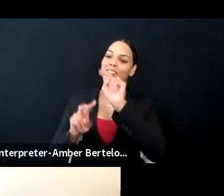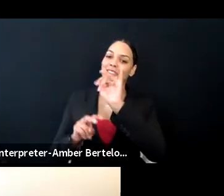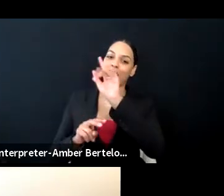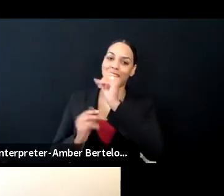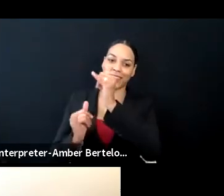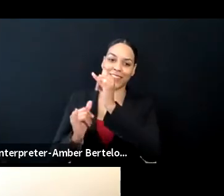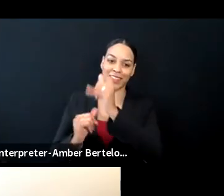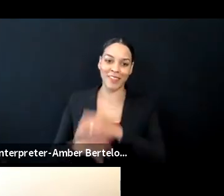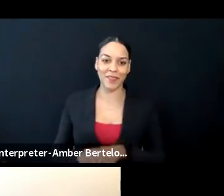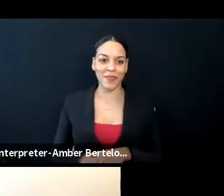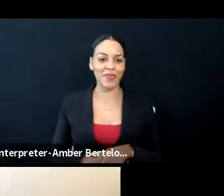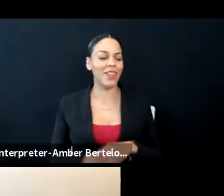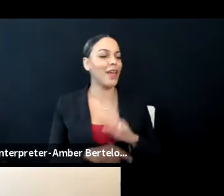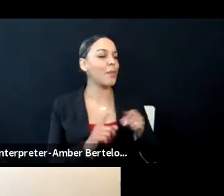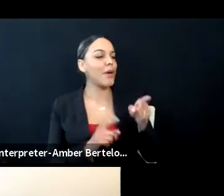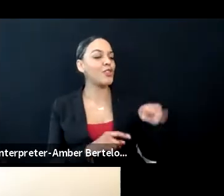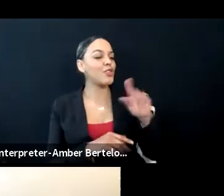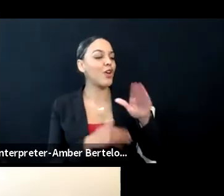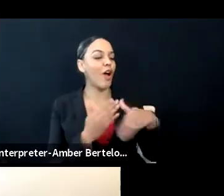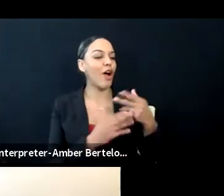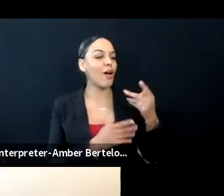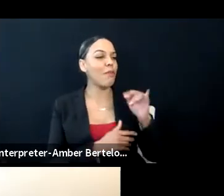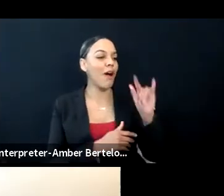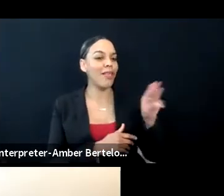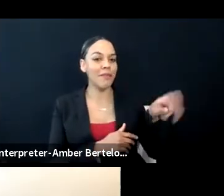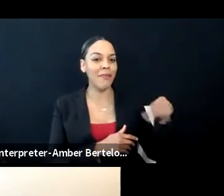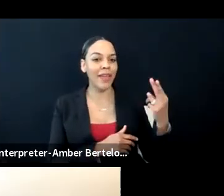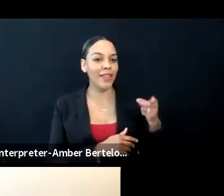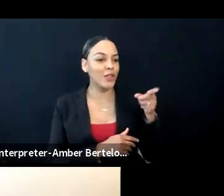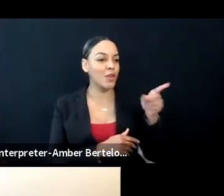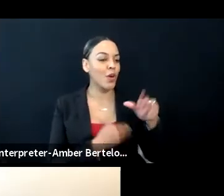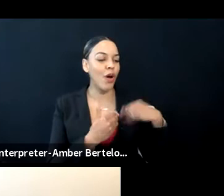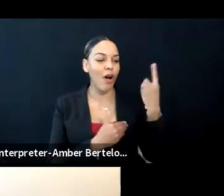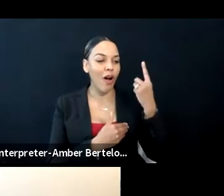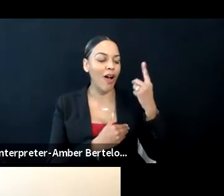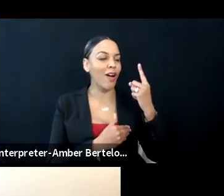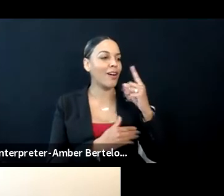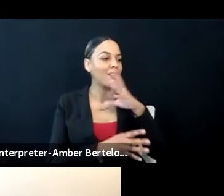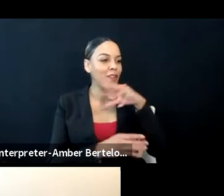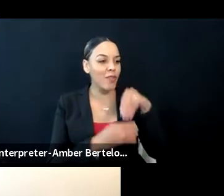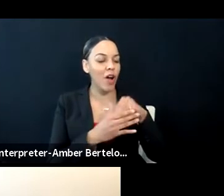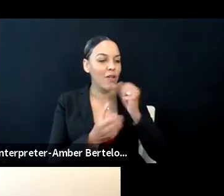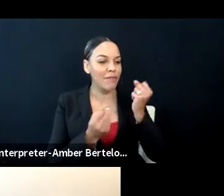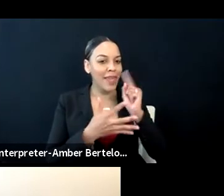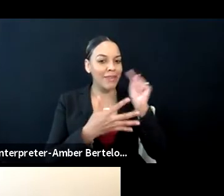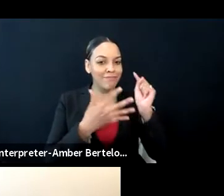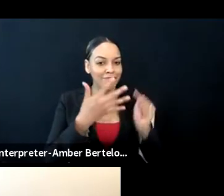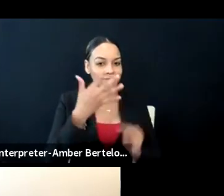Landia, but you're all polymaths. You all do a whole lot of things. And I was